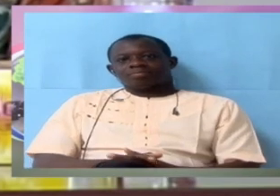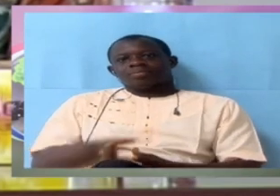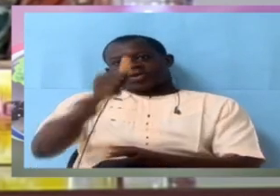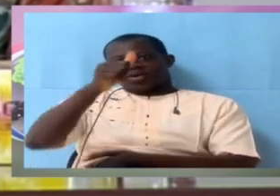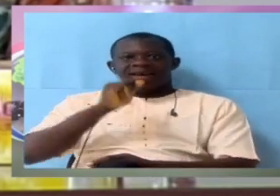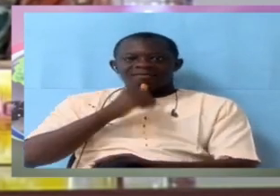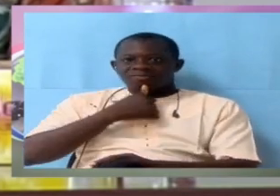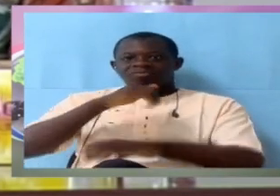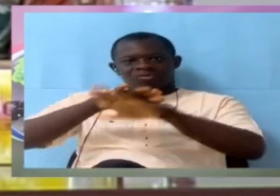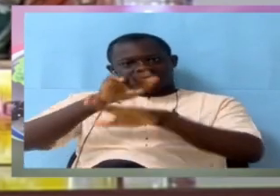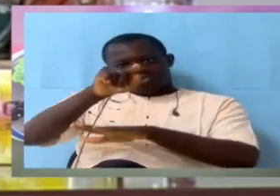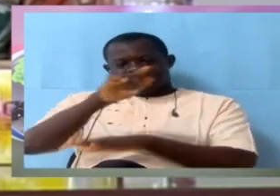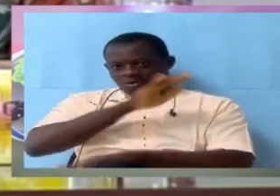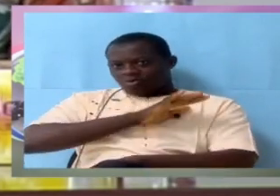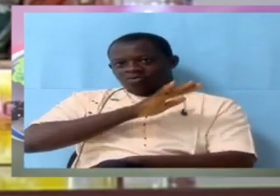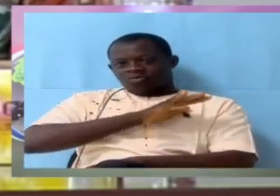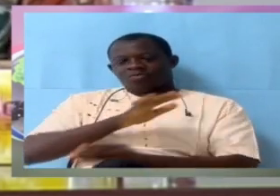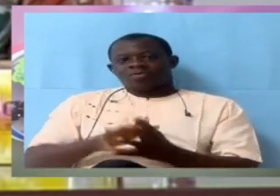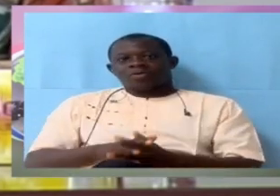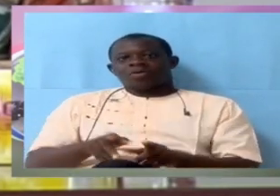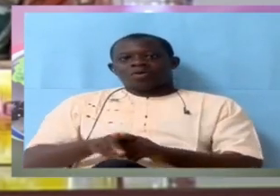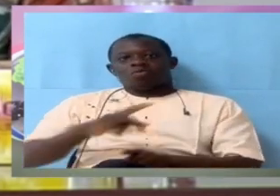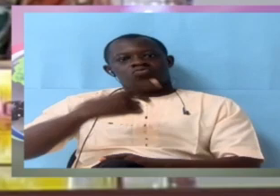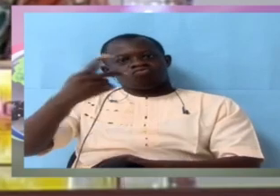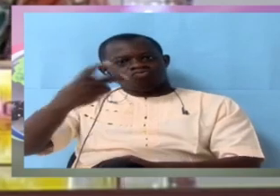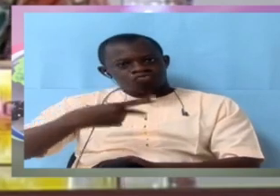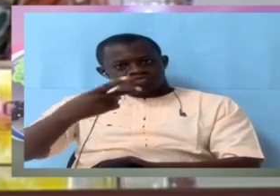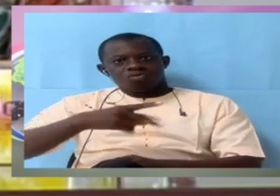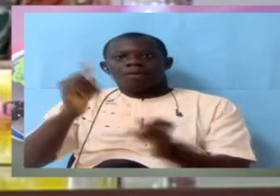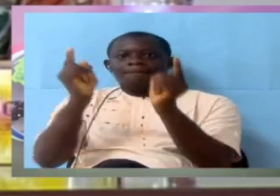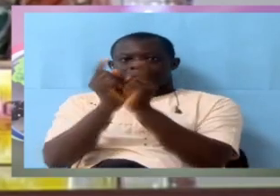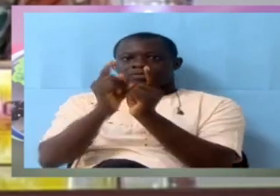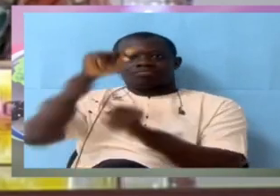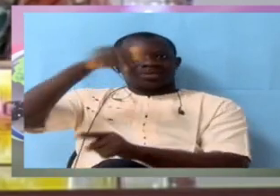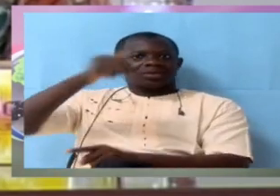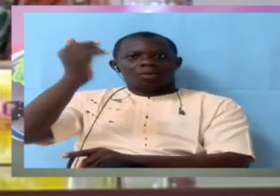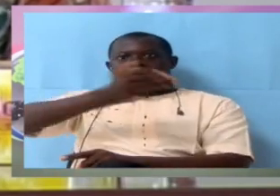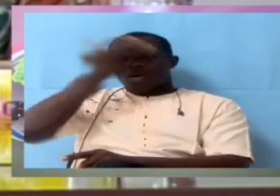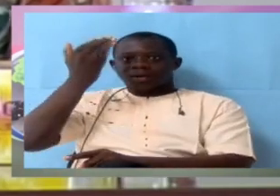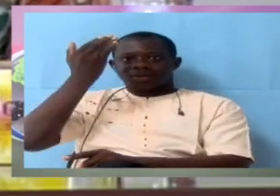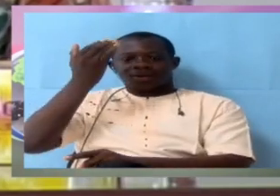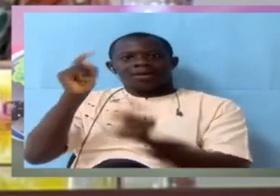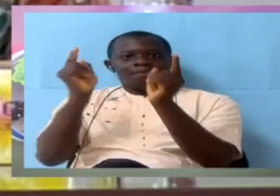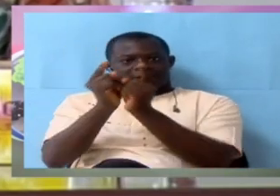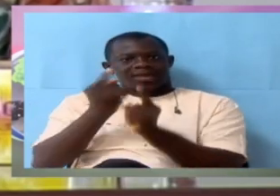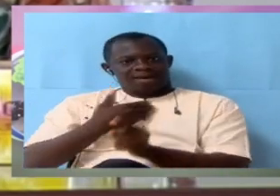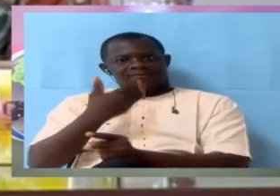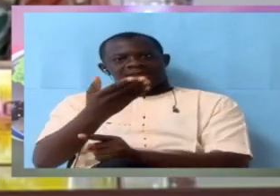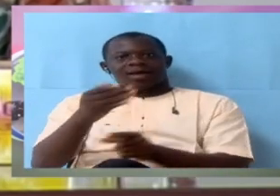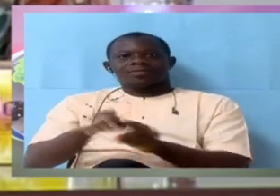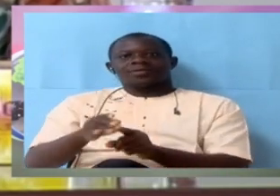Afternoon to you too. We've already met when we had our pre-interview this morning, but for the record,